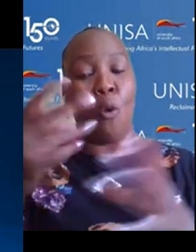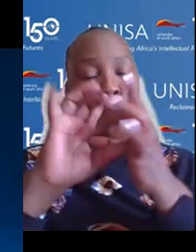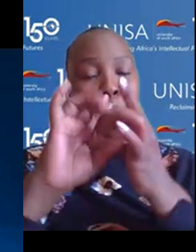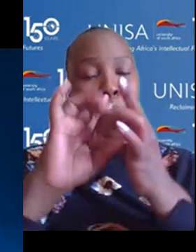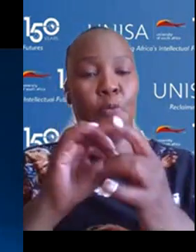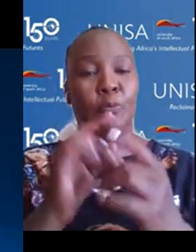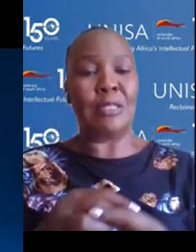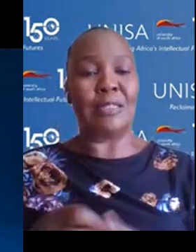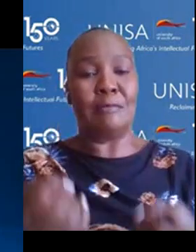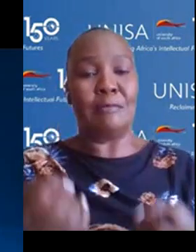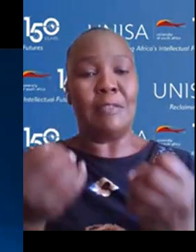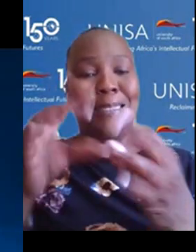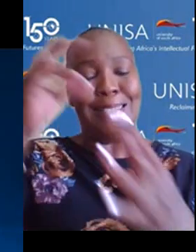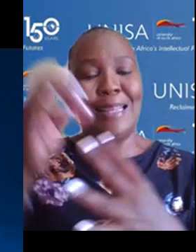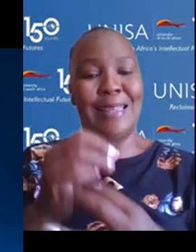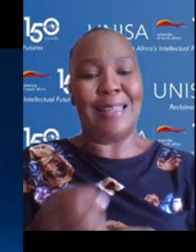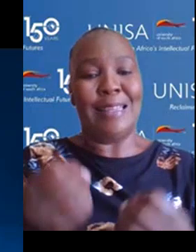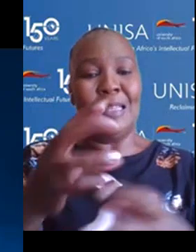Rename.